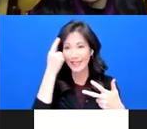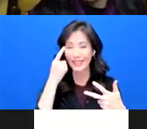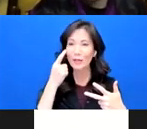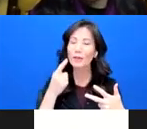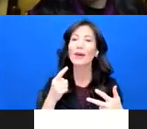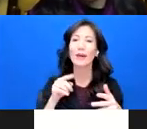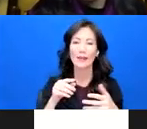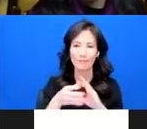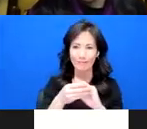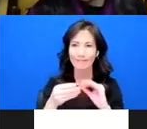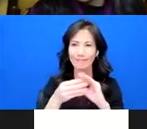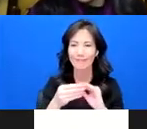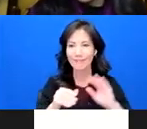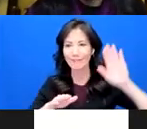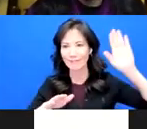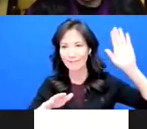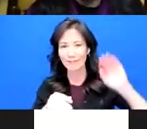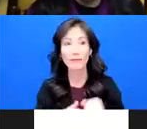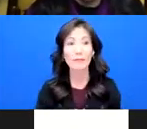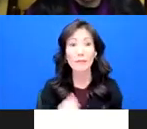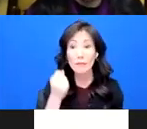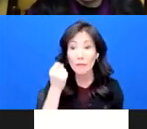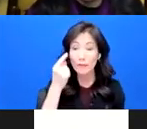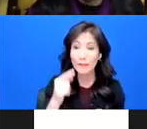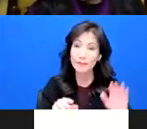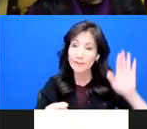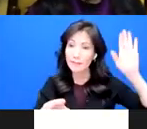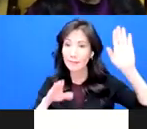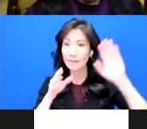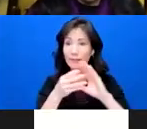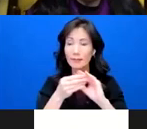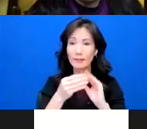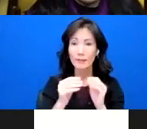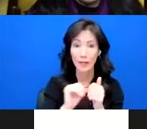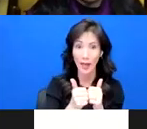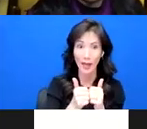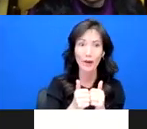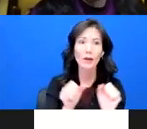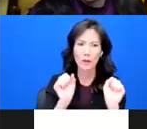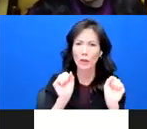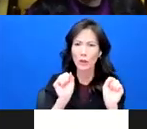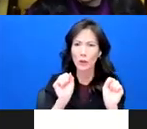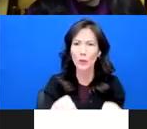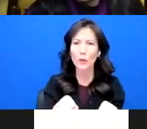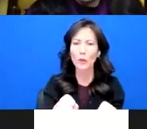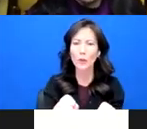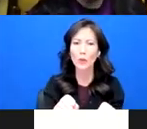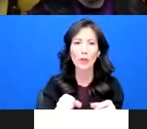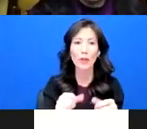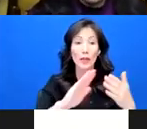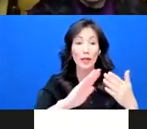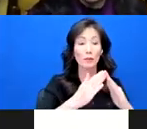slide, please. One of the ways that you can give your testimony is to provide that feedback on a community of interest